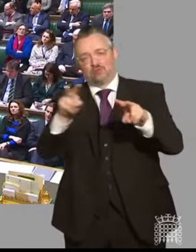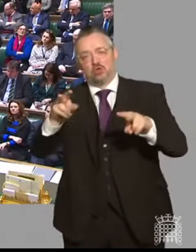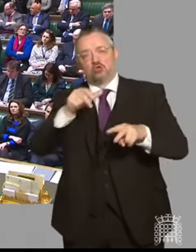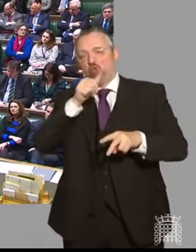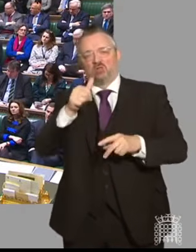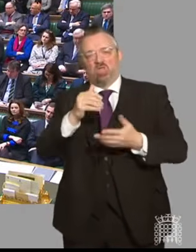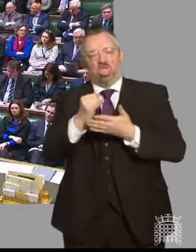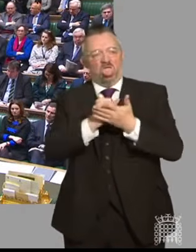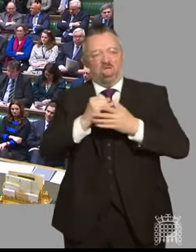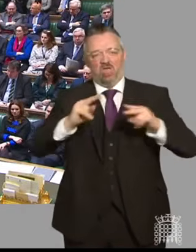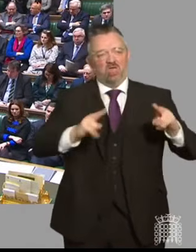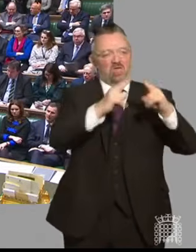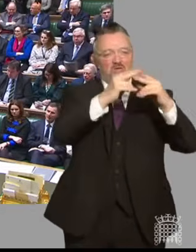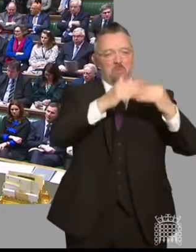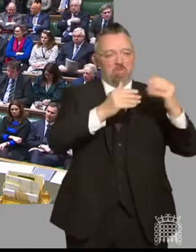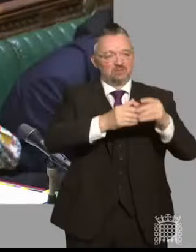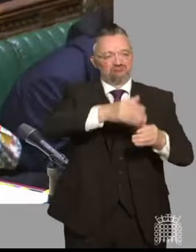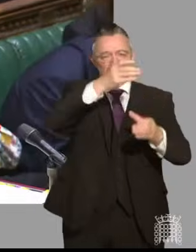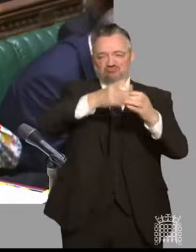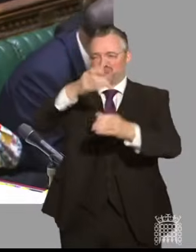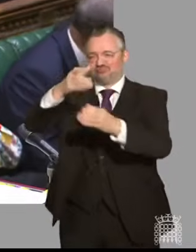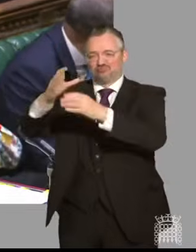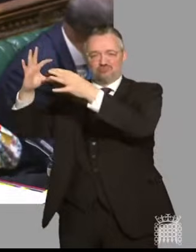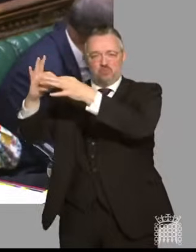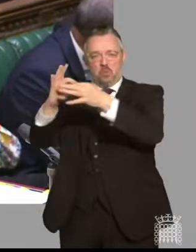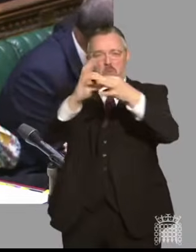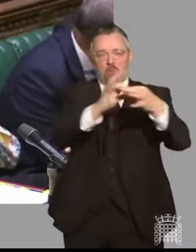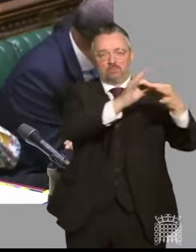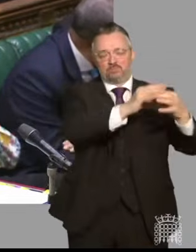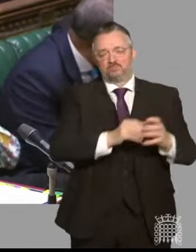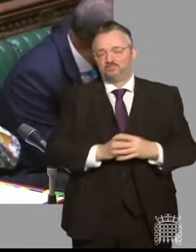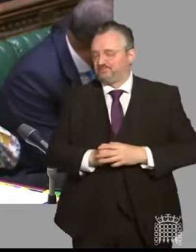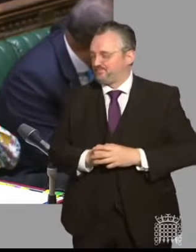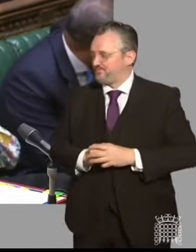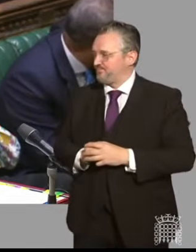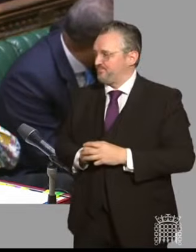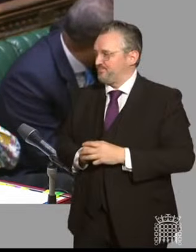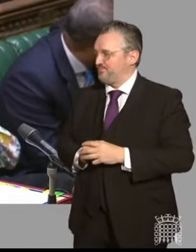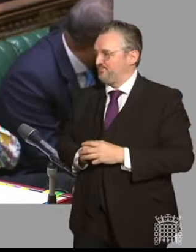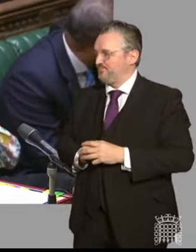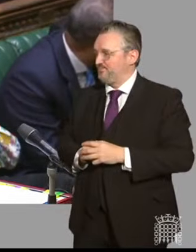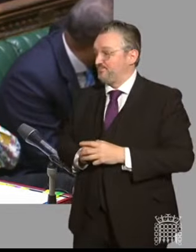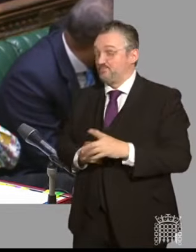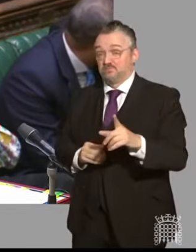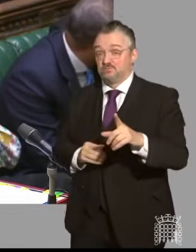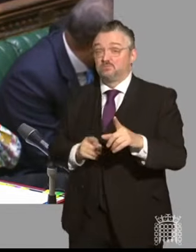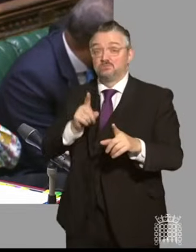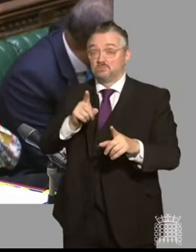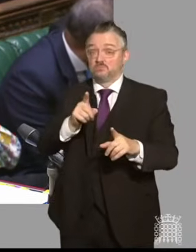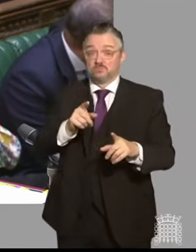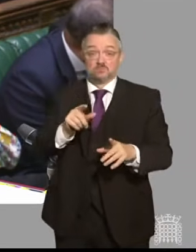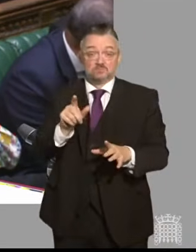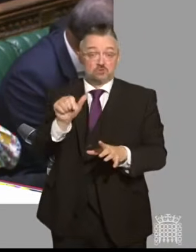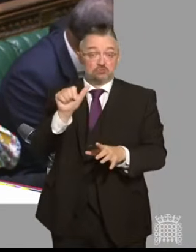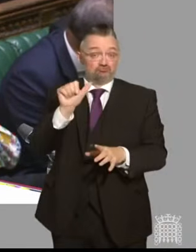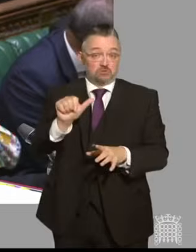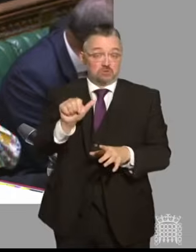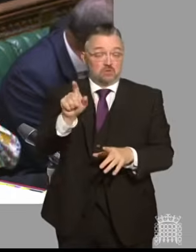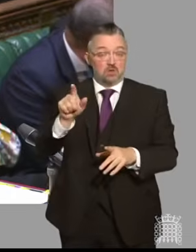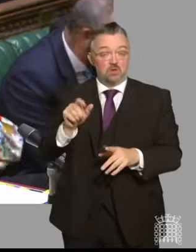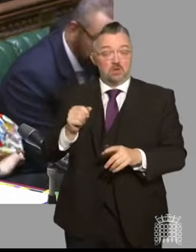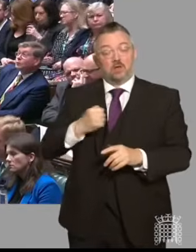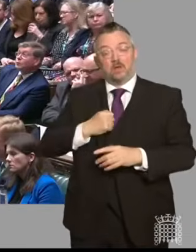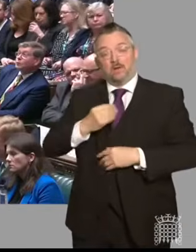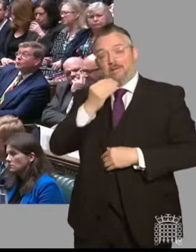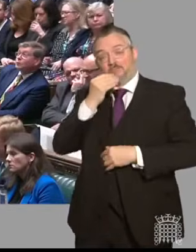My honourable friend raises an excellent point about our food security. We have taken steps that he has supported the government